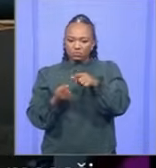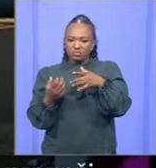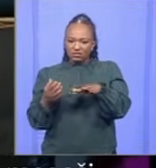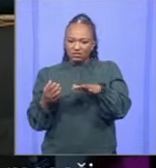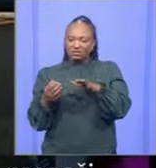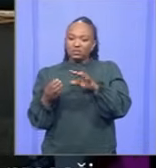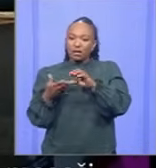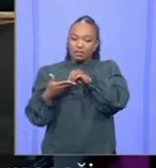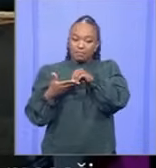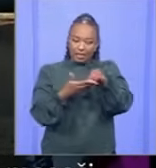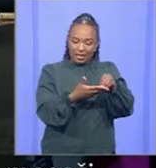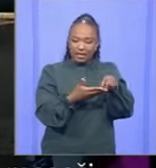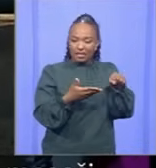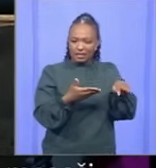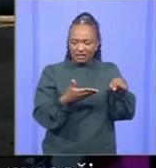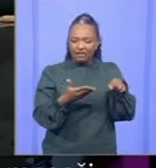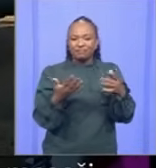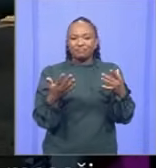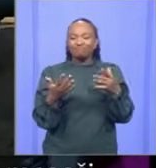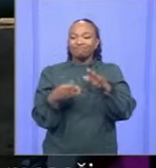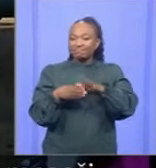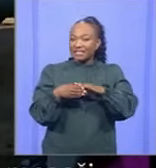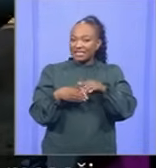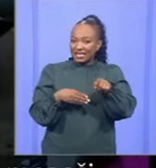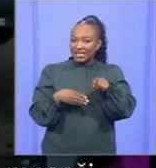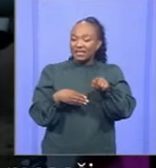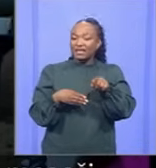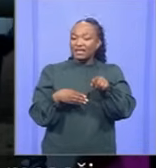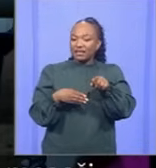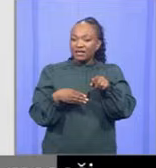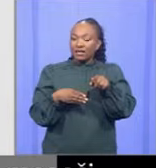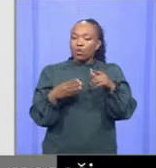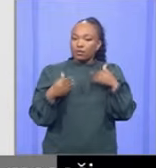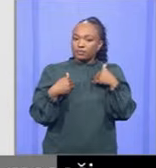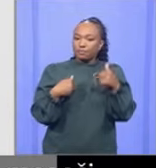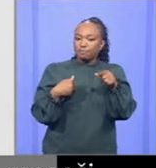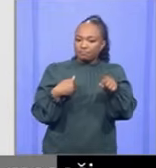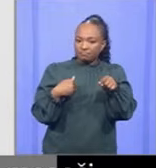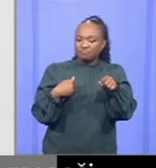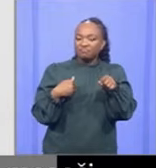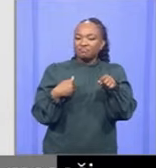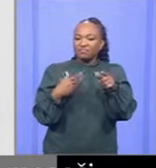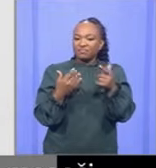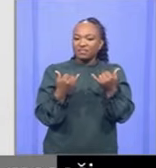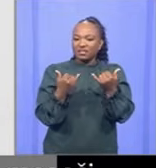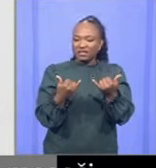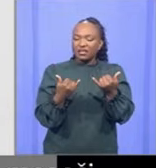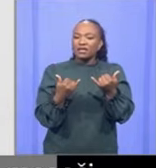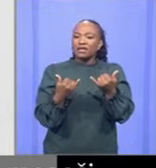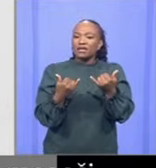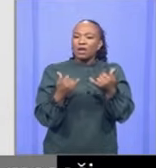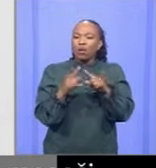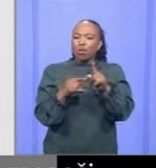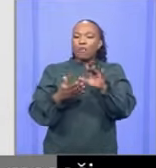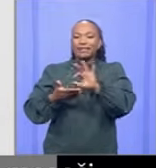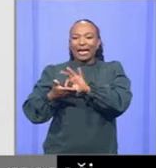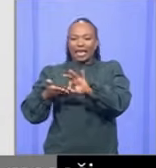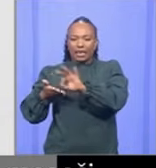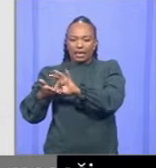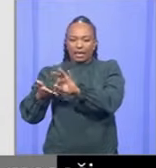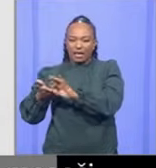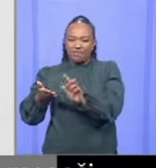tshwanetse dikolomakiwe mme lebaka le le simolotse re simolotse gore dijo tse tsa rona le tsone re dikolomake gore kgona go